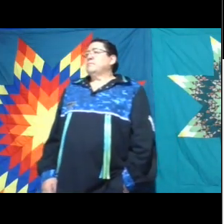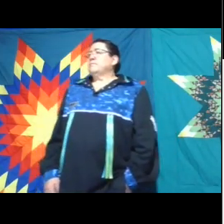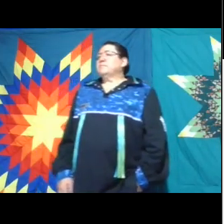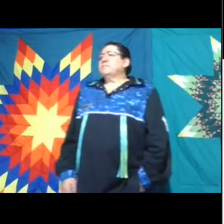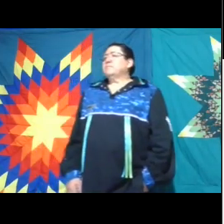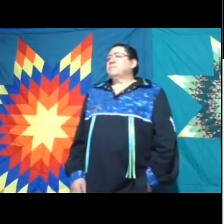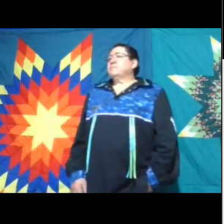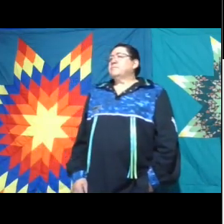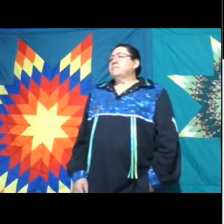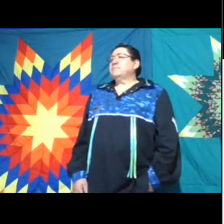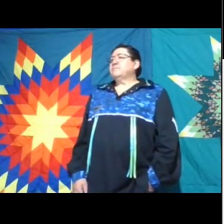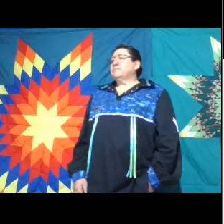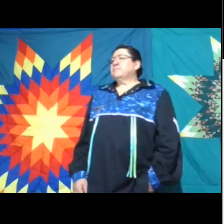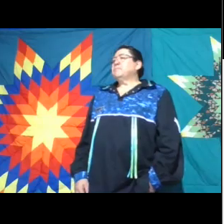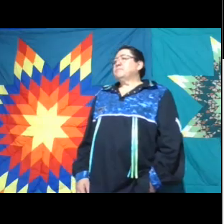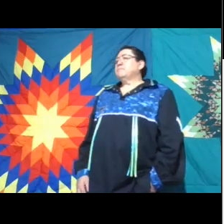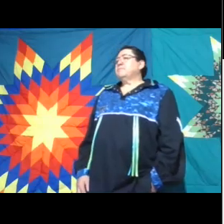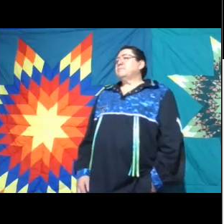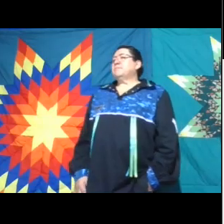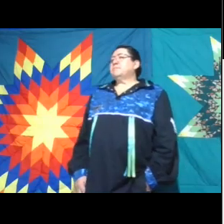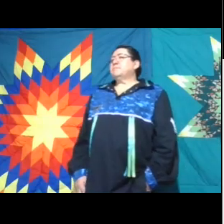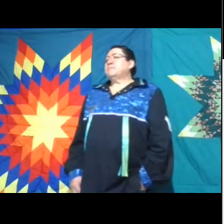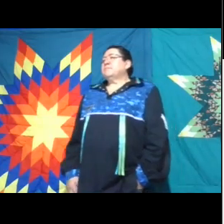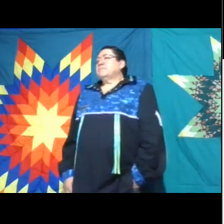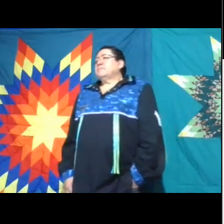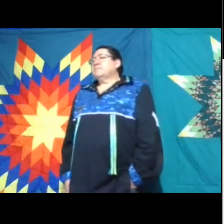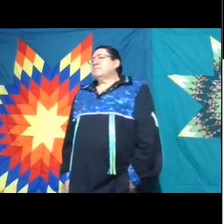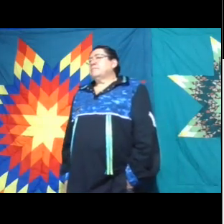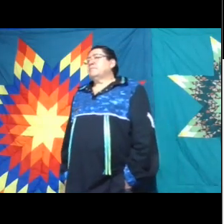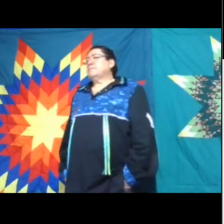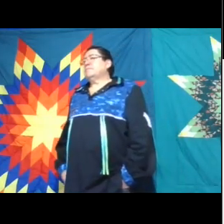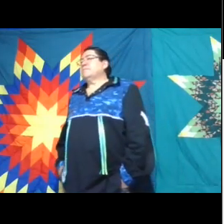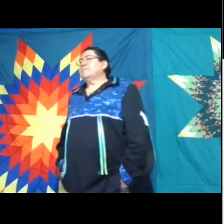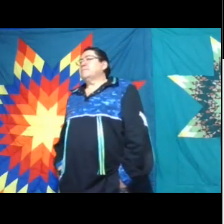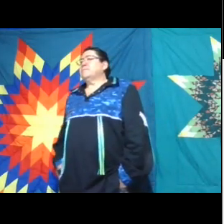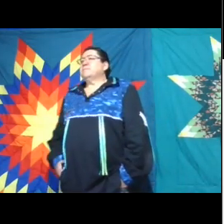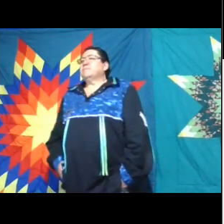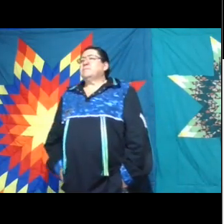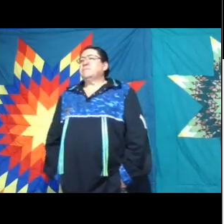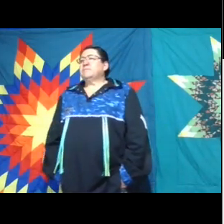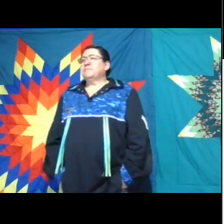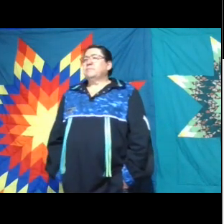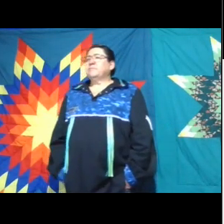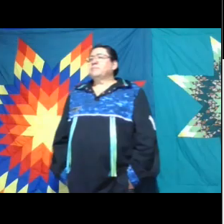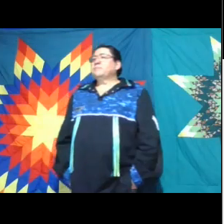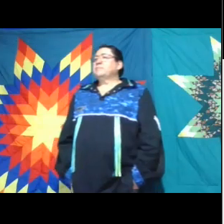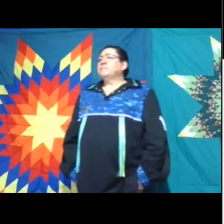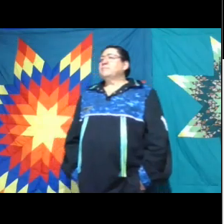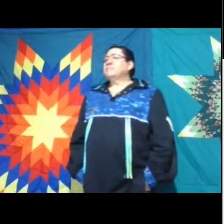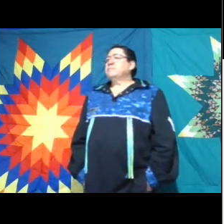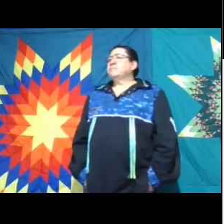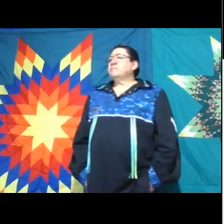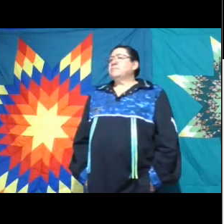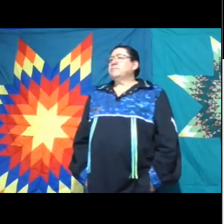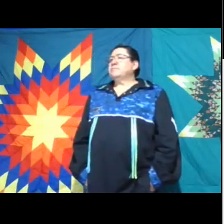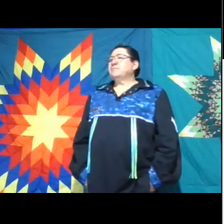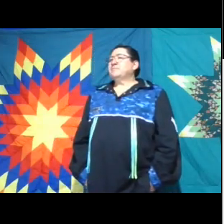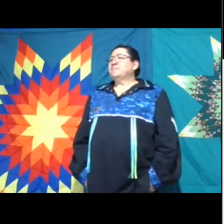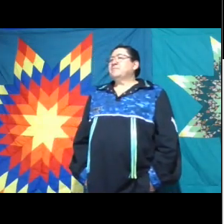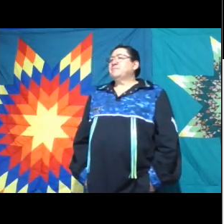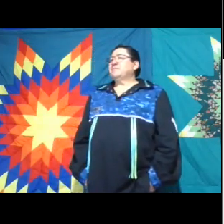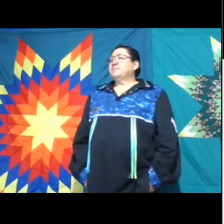over to and let you guys go and finish the rest of your Thursday is that we have an event coming up next week, which is our virtual